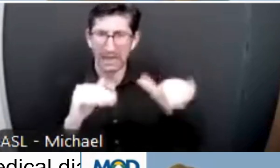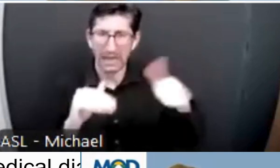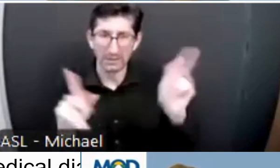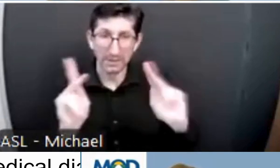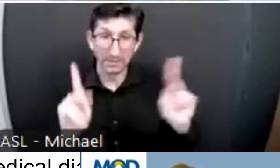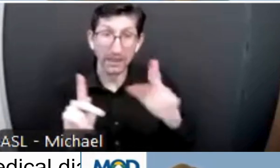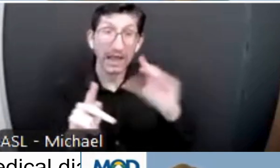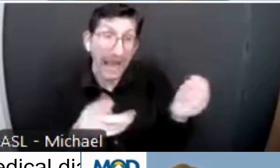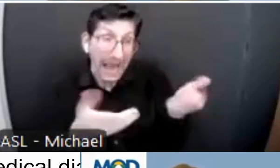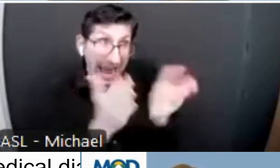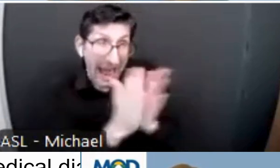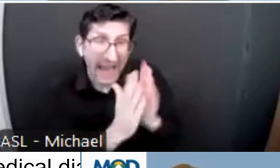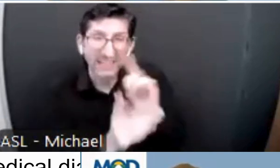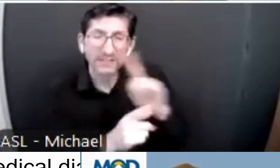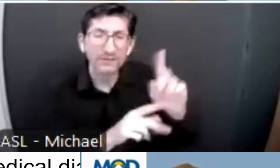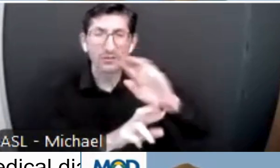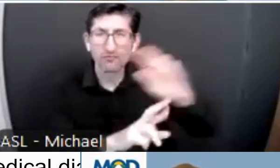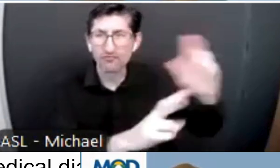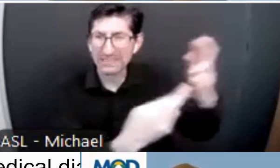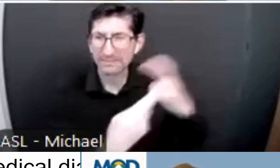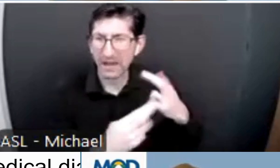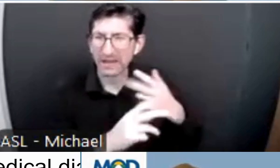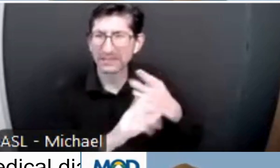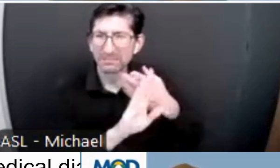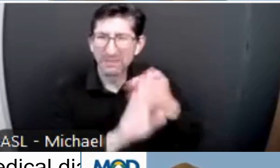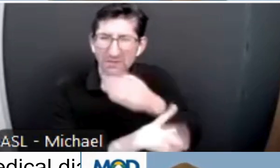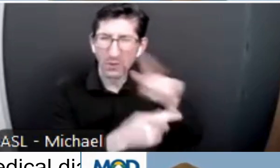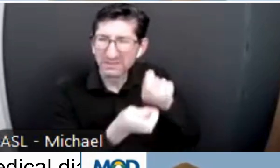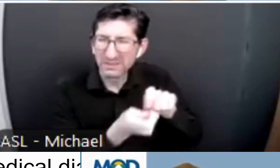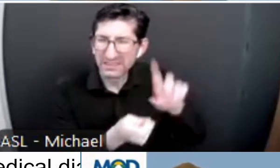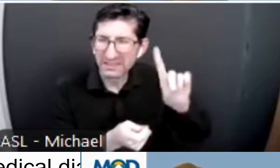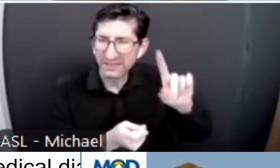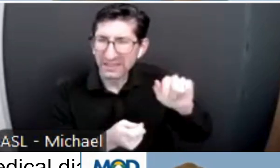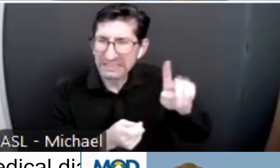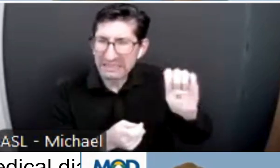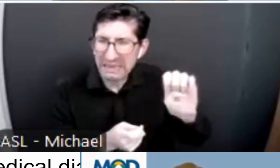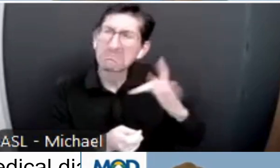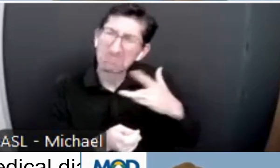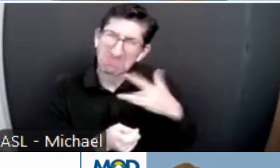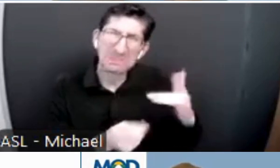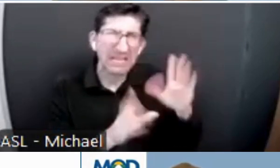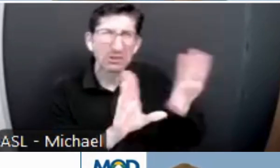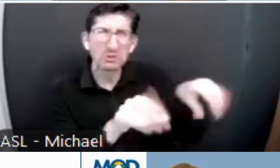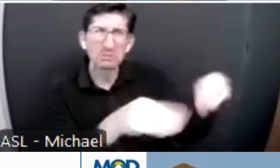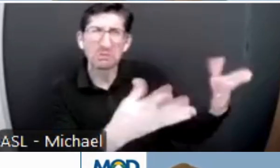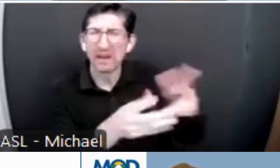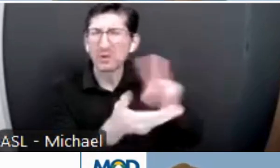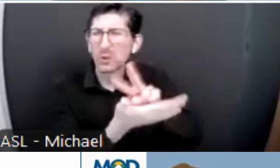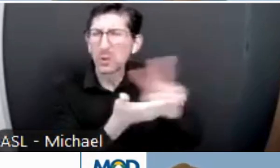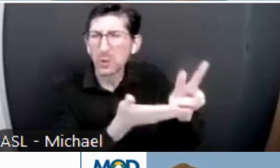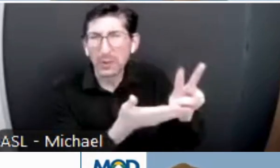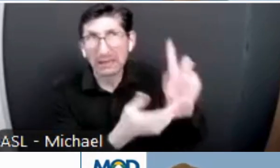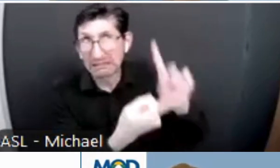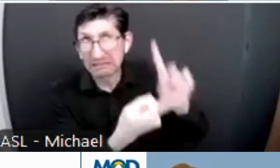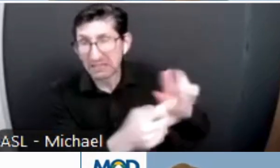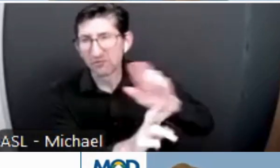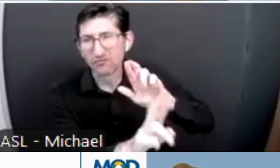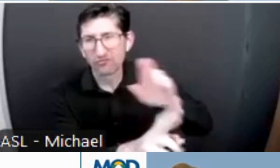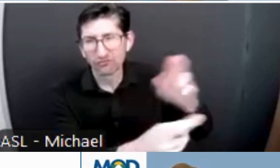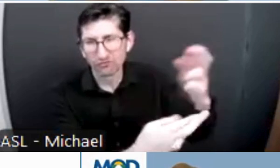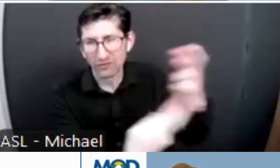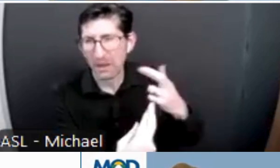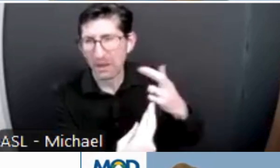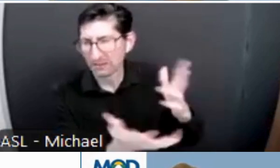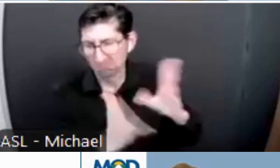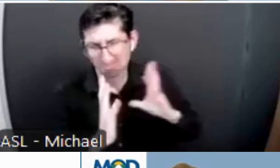initial response by a specific date. That's usually about 2 weeks out. So let's do a practice together.